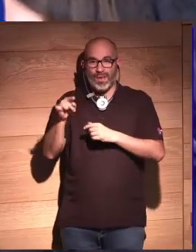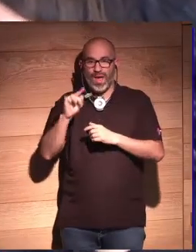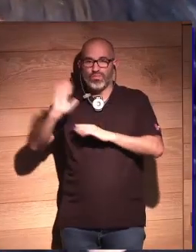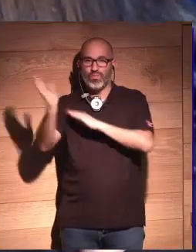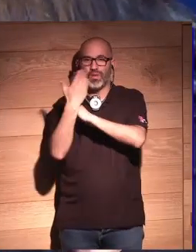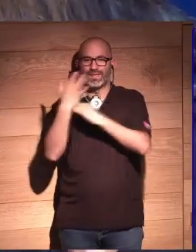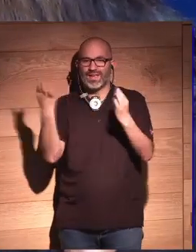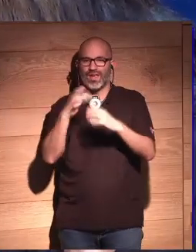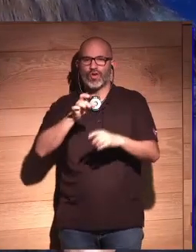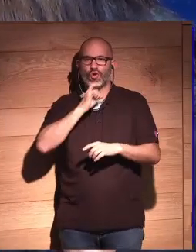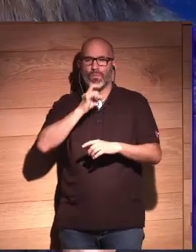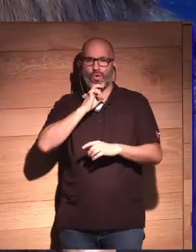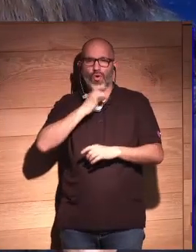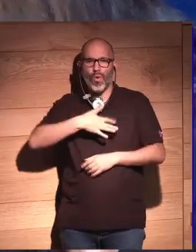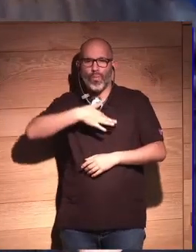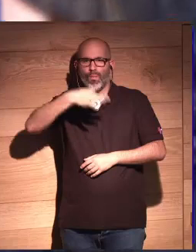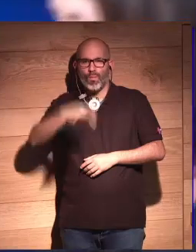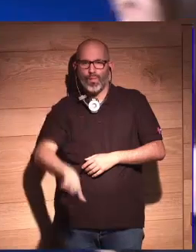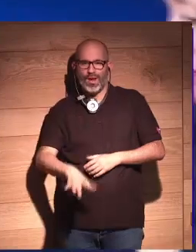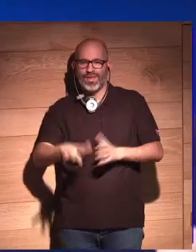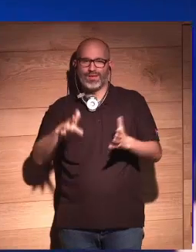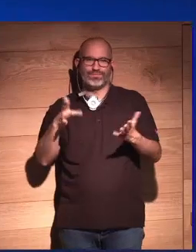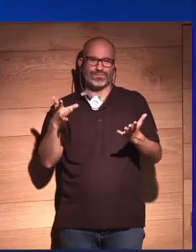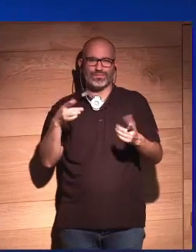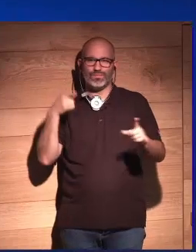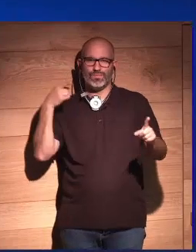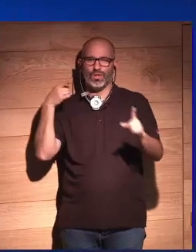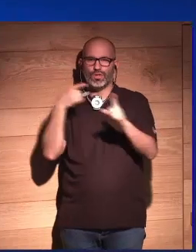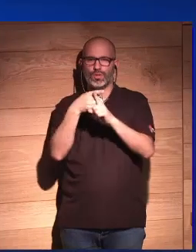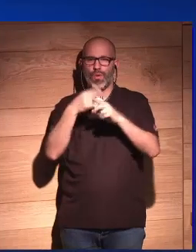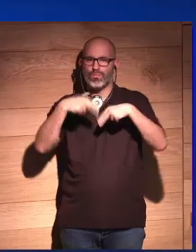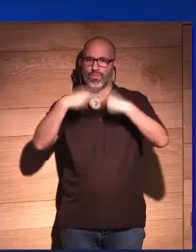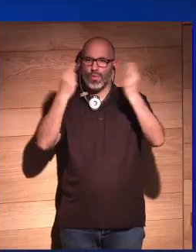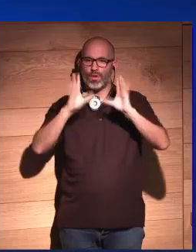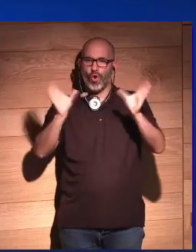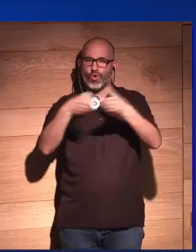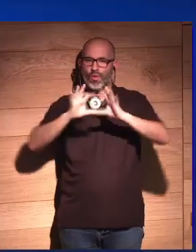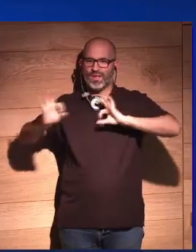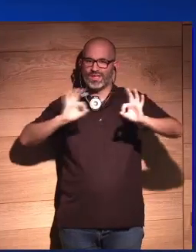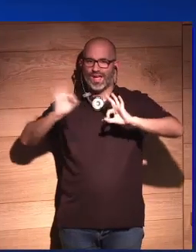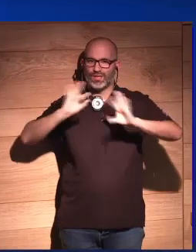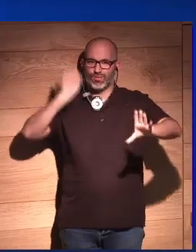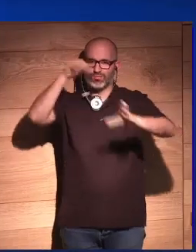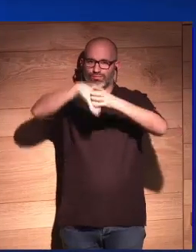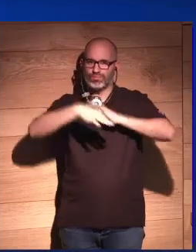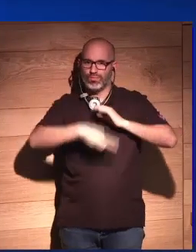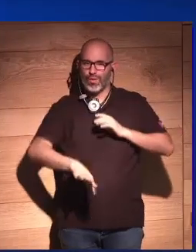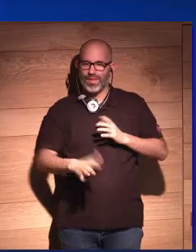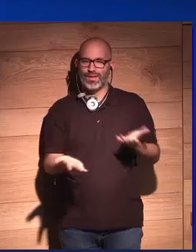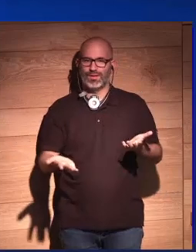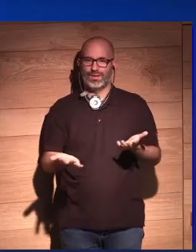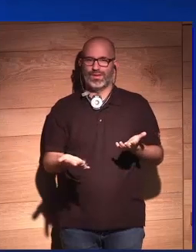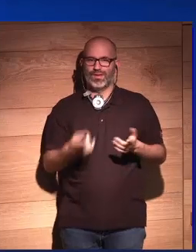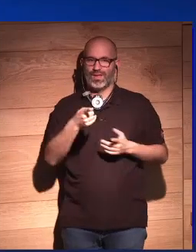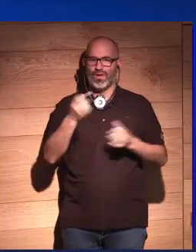story, because it's very much like being inside of a theatrical play. And